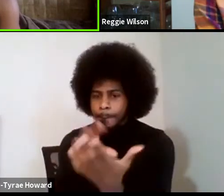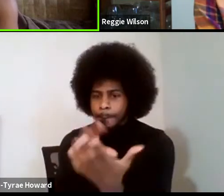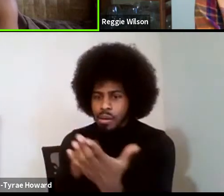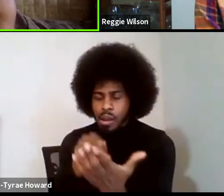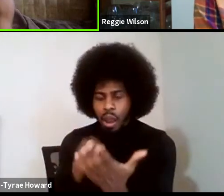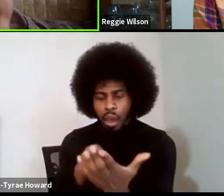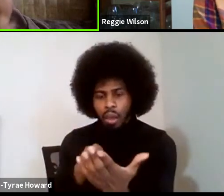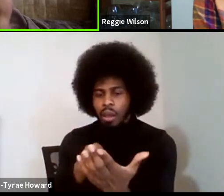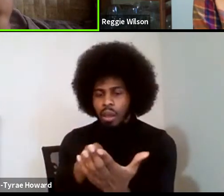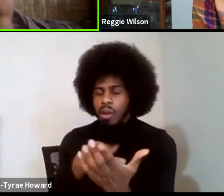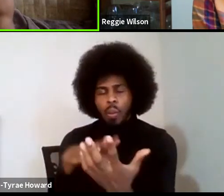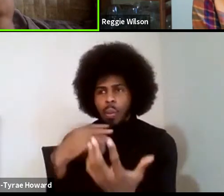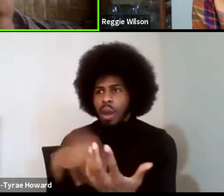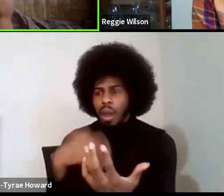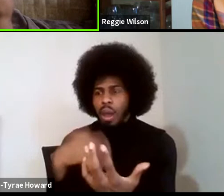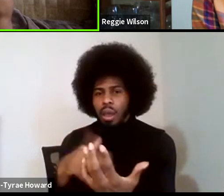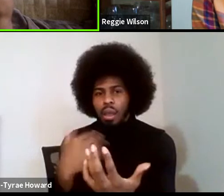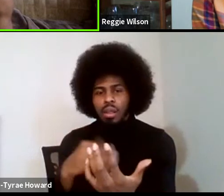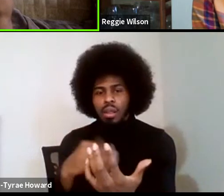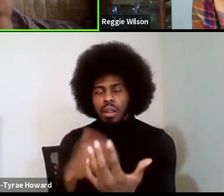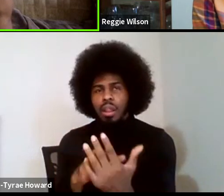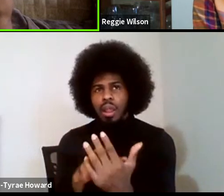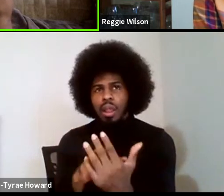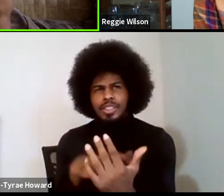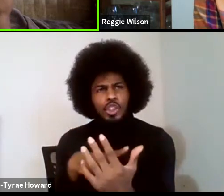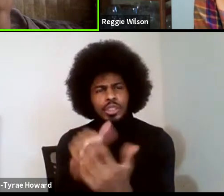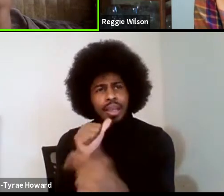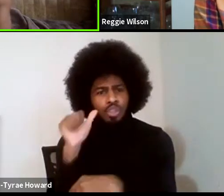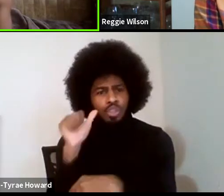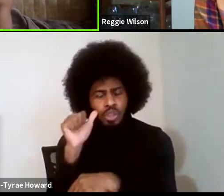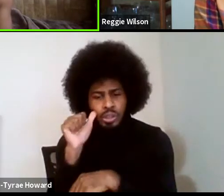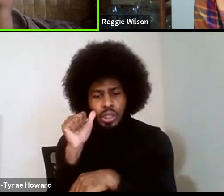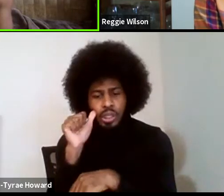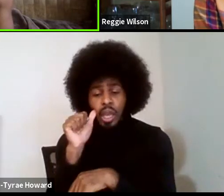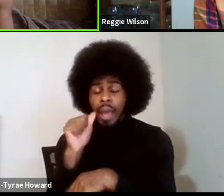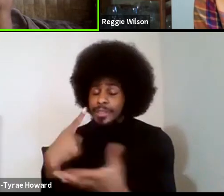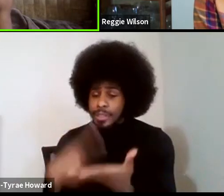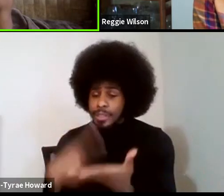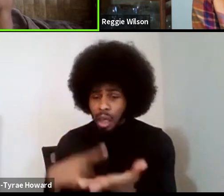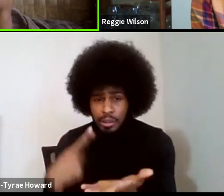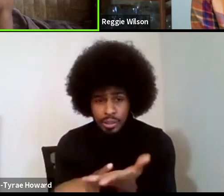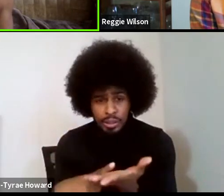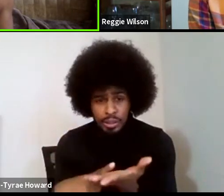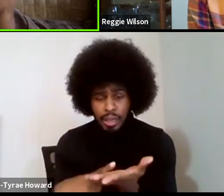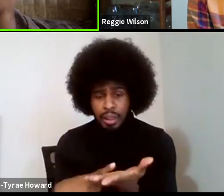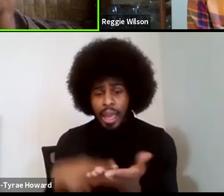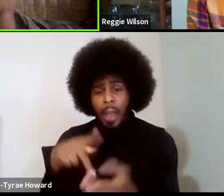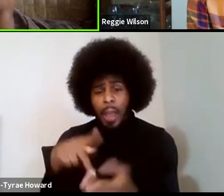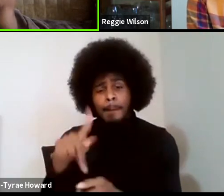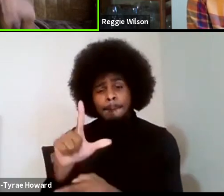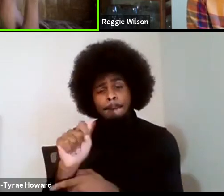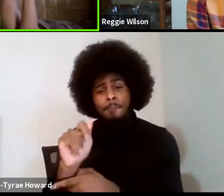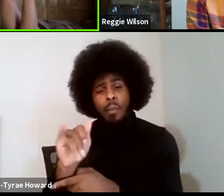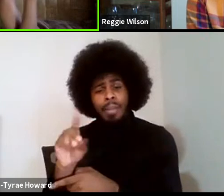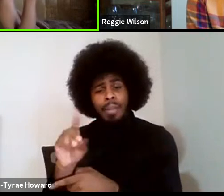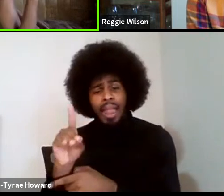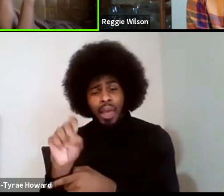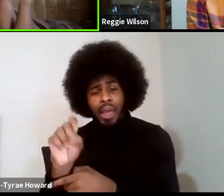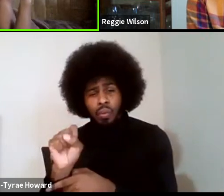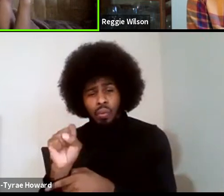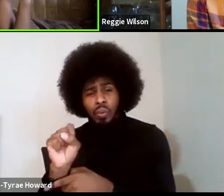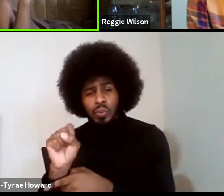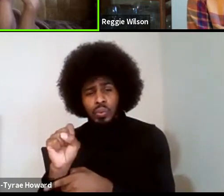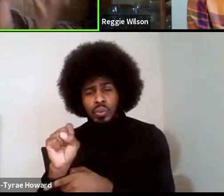saying yesterday, I was in another panel discussion and talking about Plato's Allegory of the Cave is a mentor,